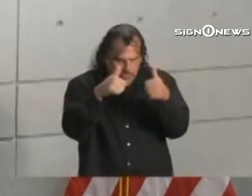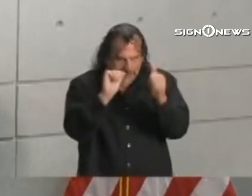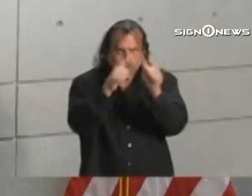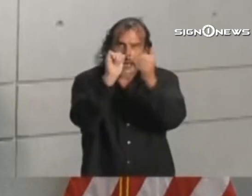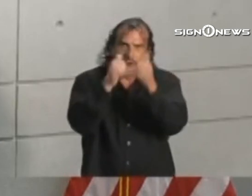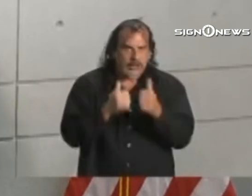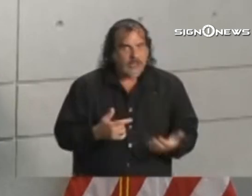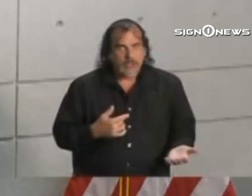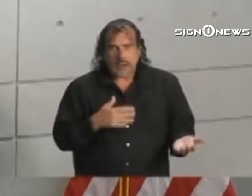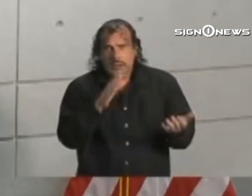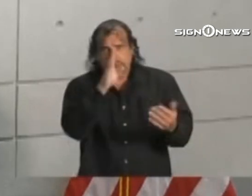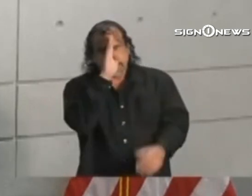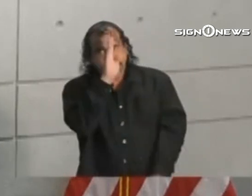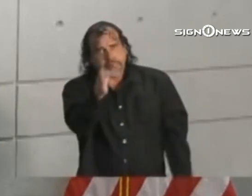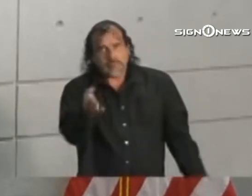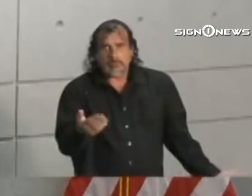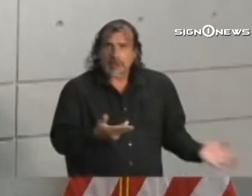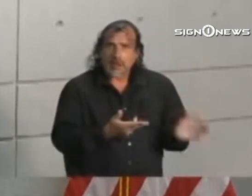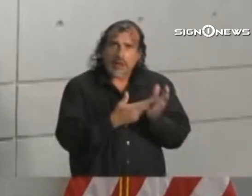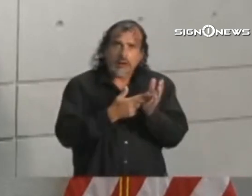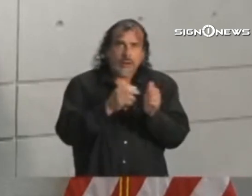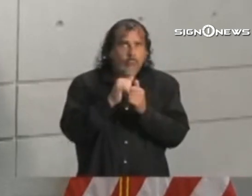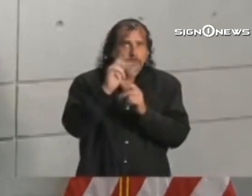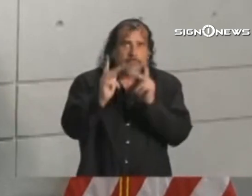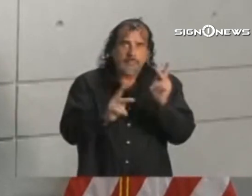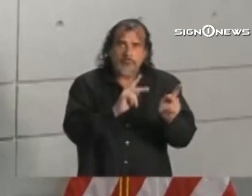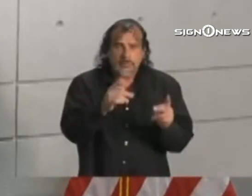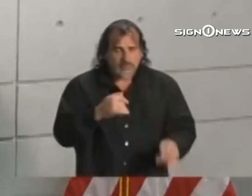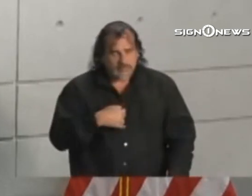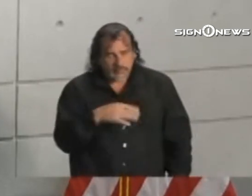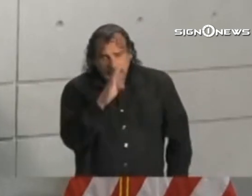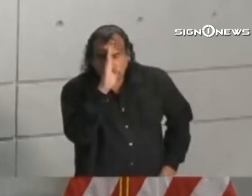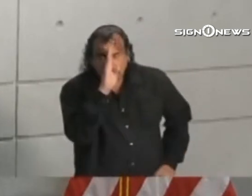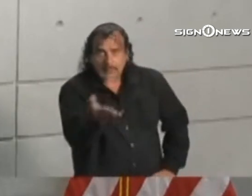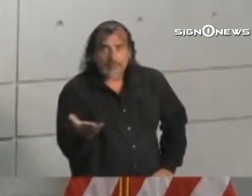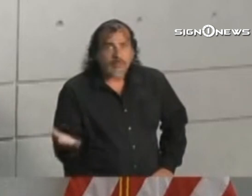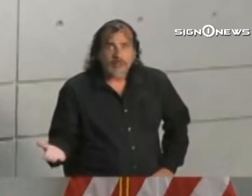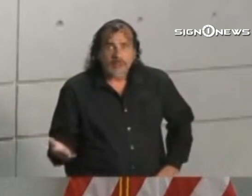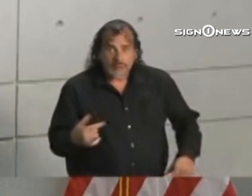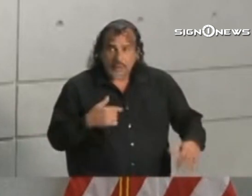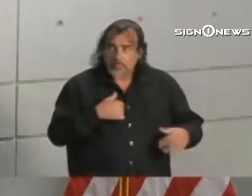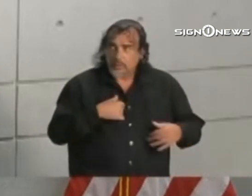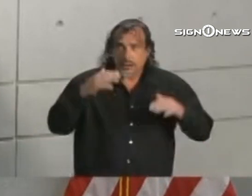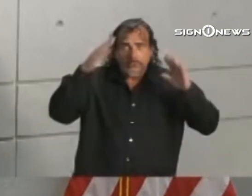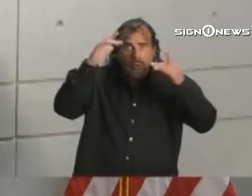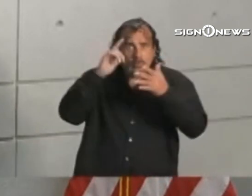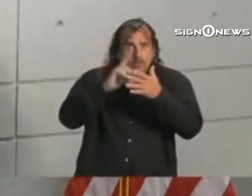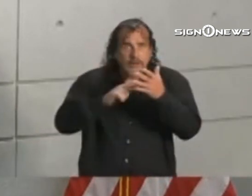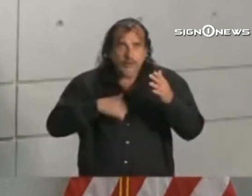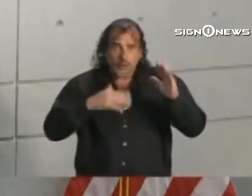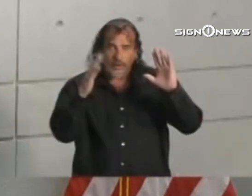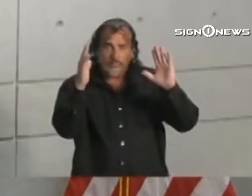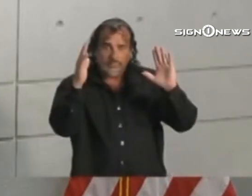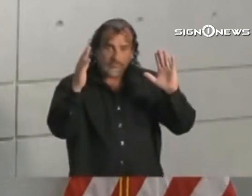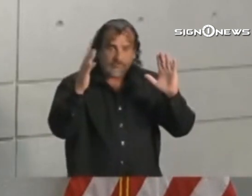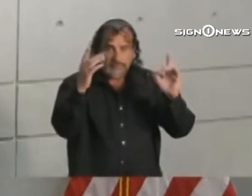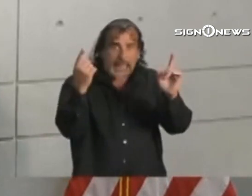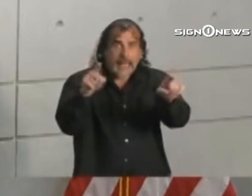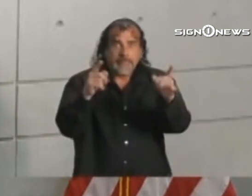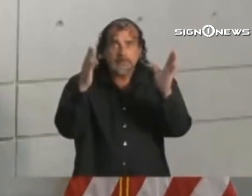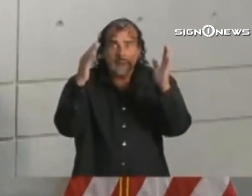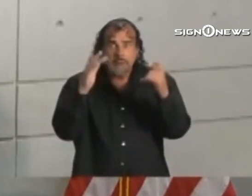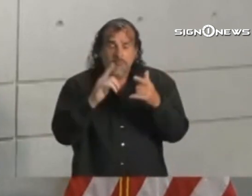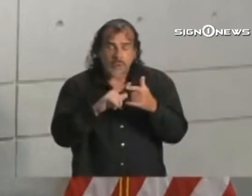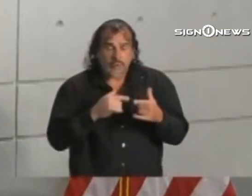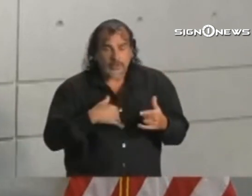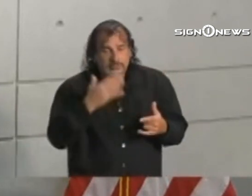the people of Mississippi. And the honest assessment today is we know what we expect, but we also know to expect the unexpected. And